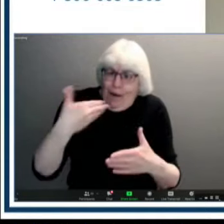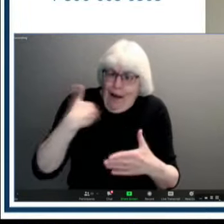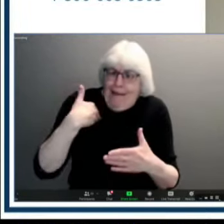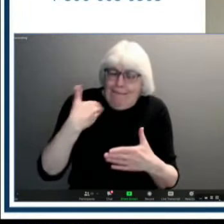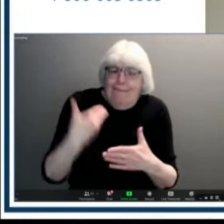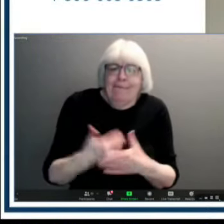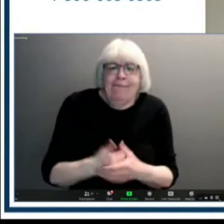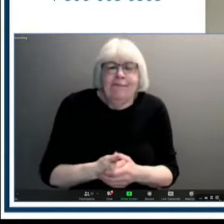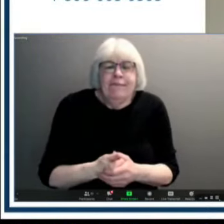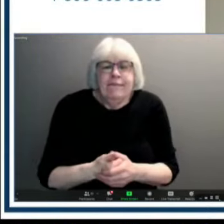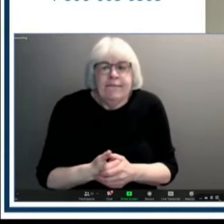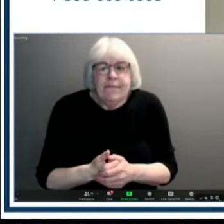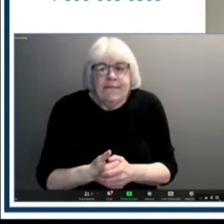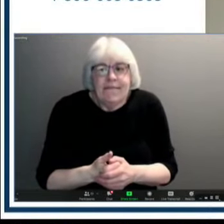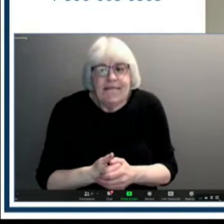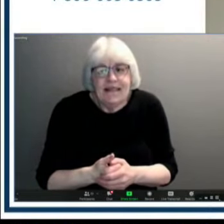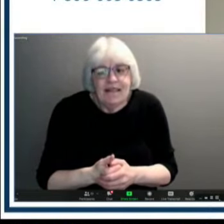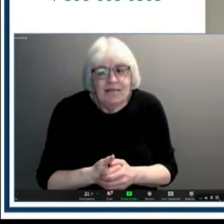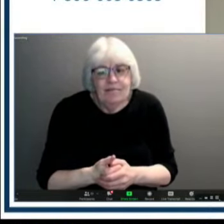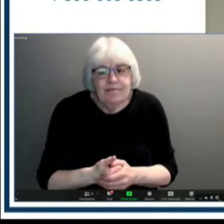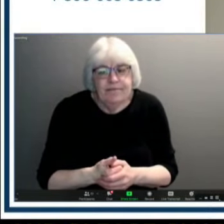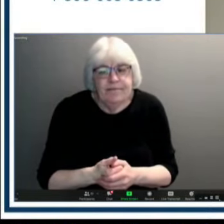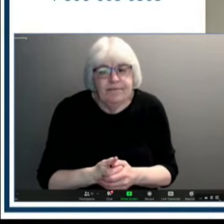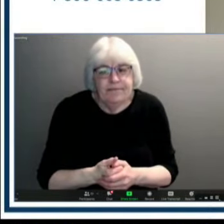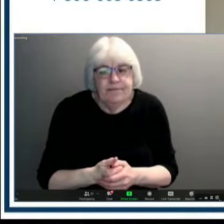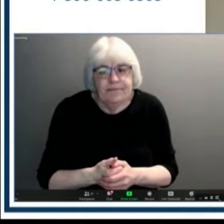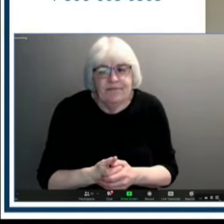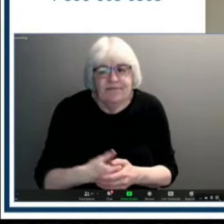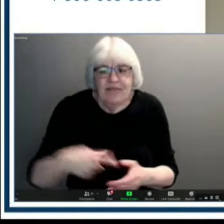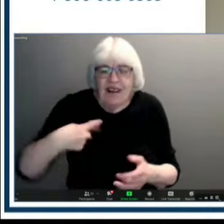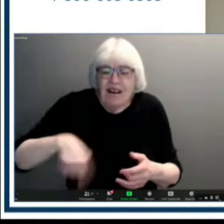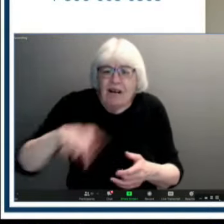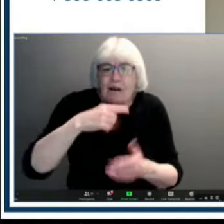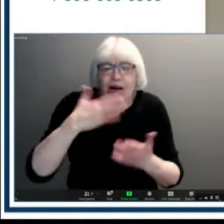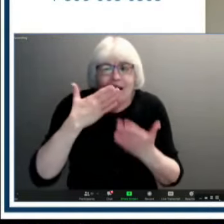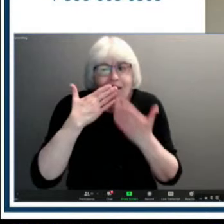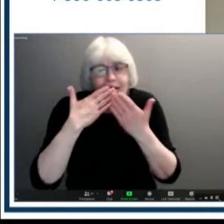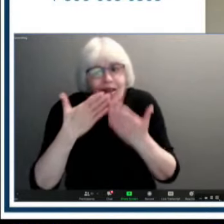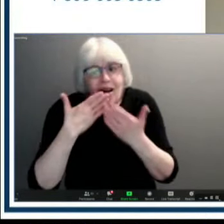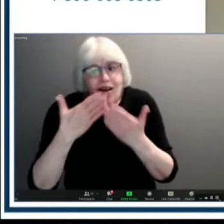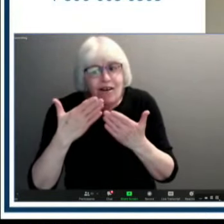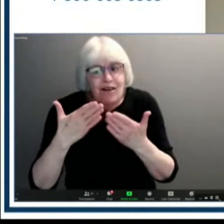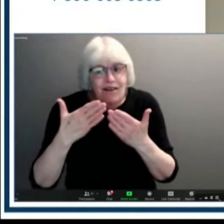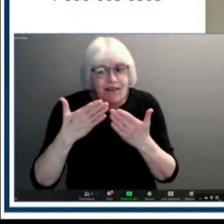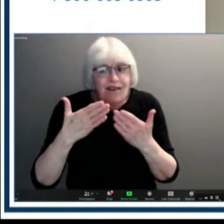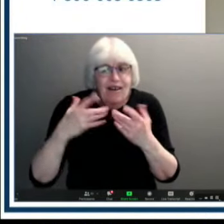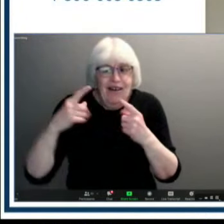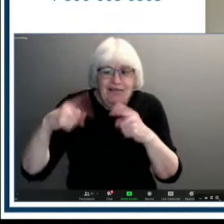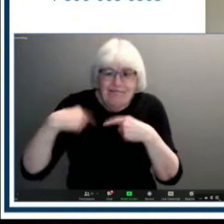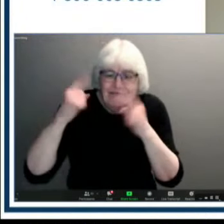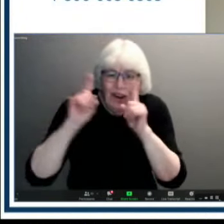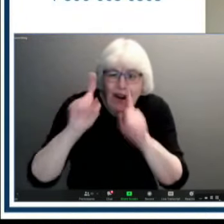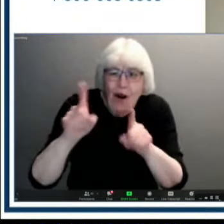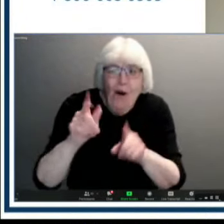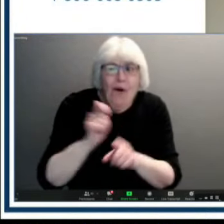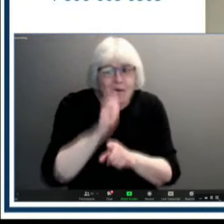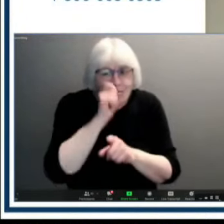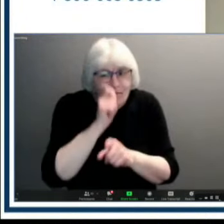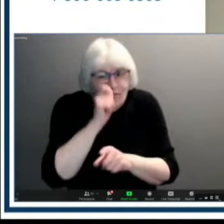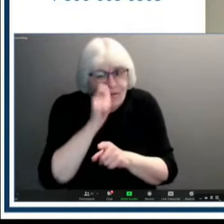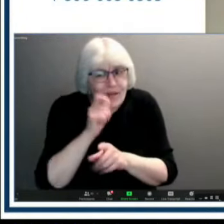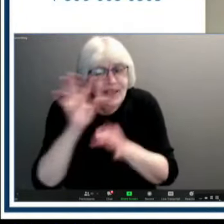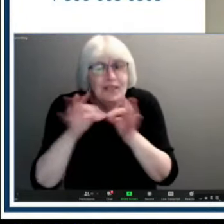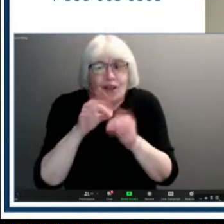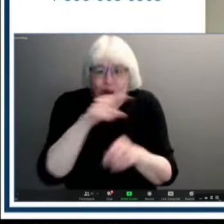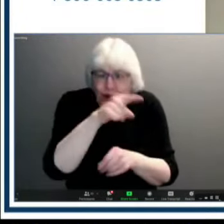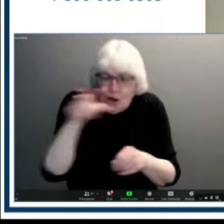I certainly appreciate all Nova Scotians' commitment to testing. We have done, you've done this because we've asked you to do this,